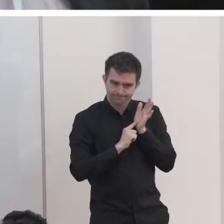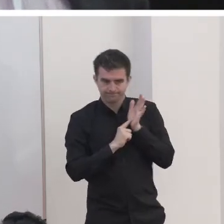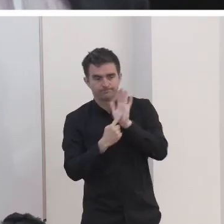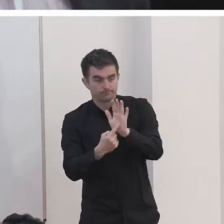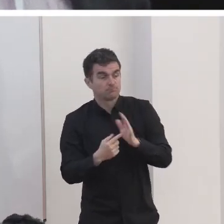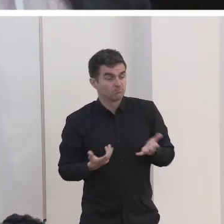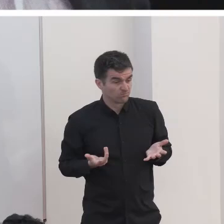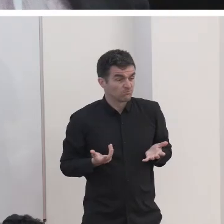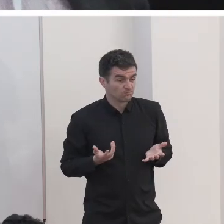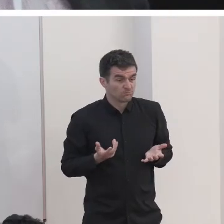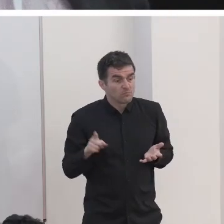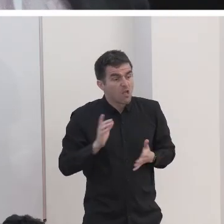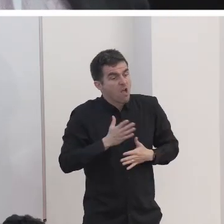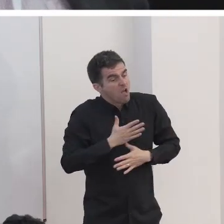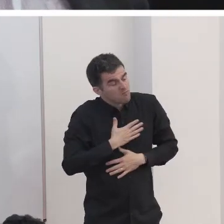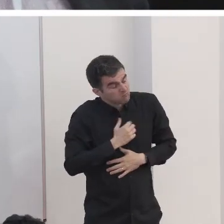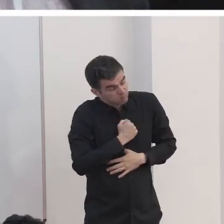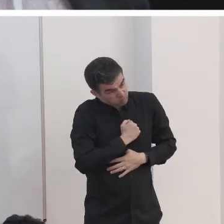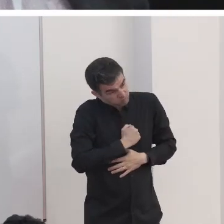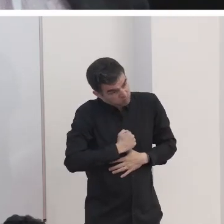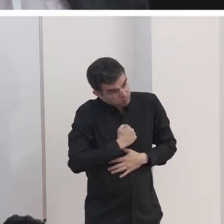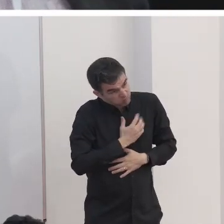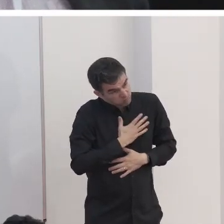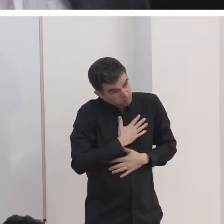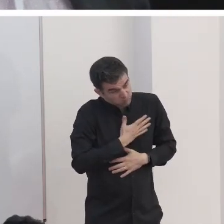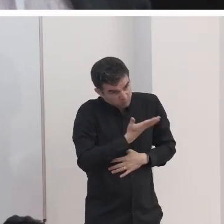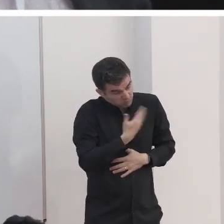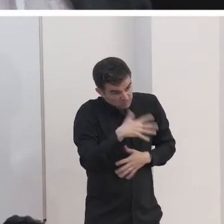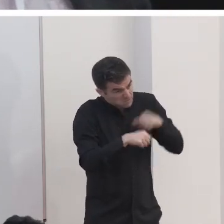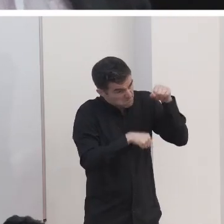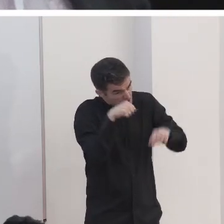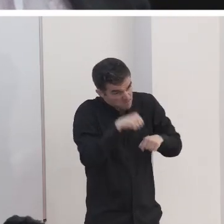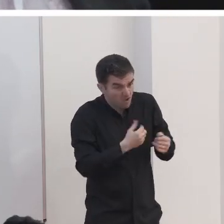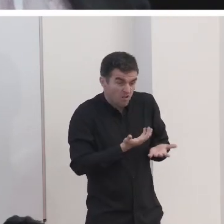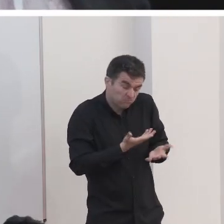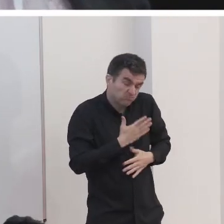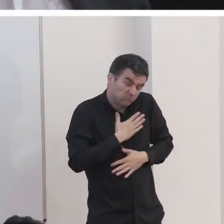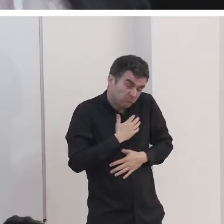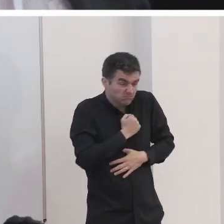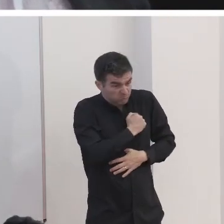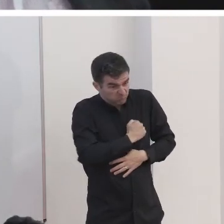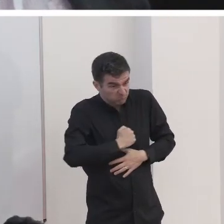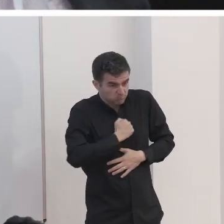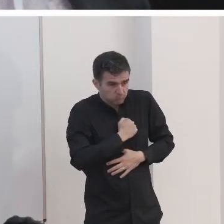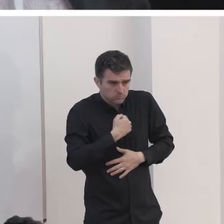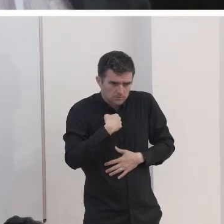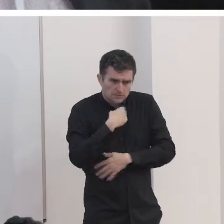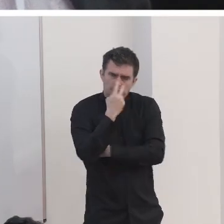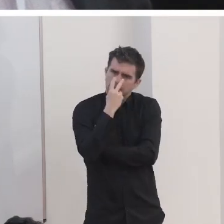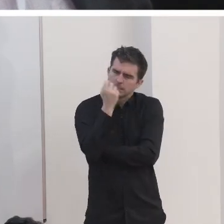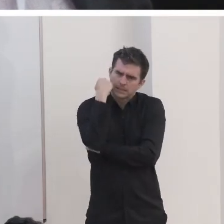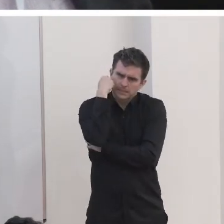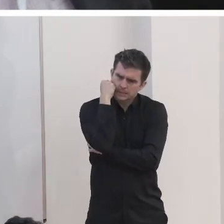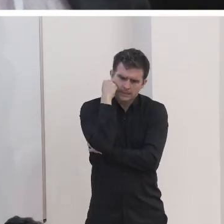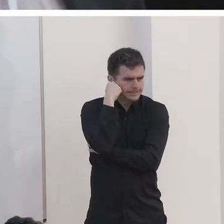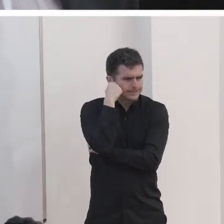at that court, and somebody, you know well that this person is not sane, but just because it's a law, just because you